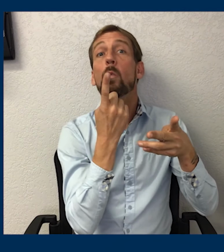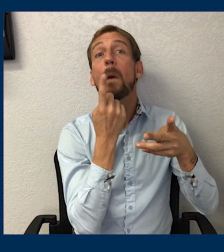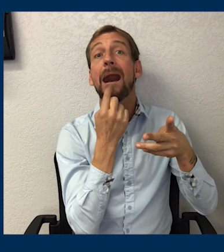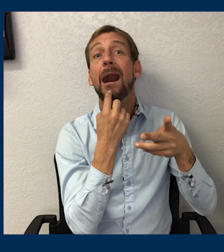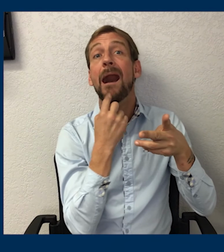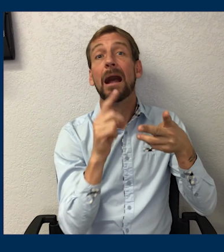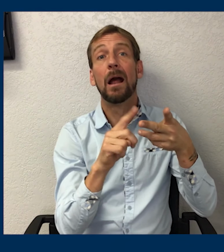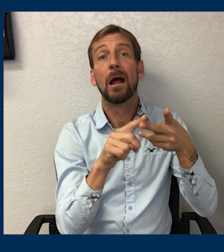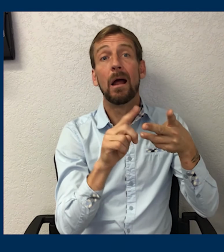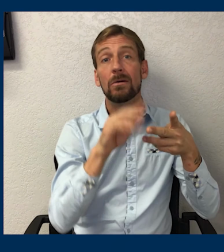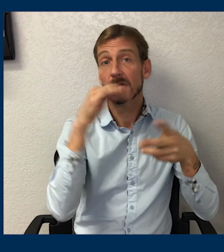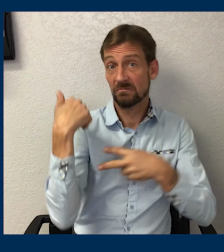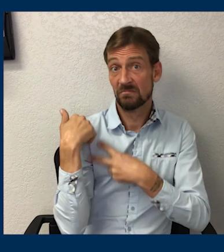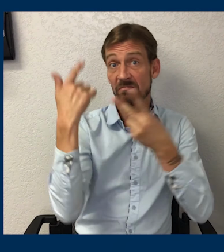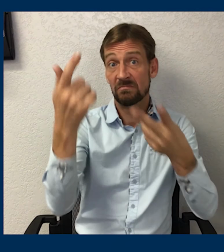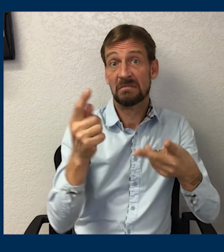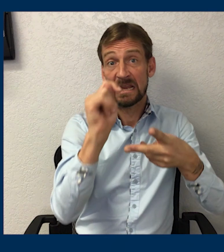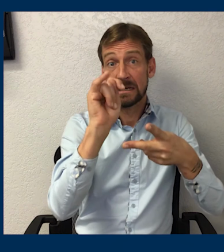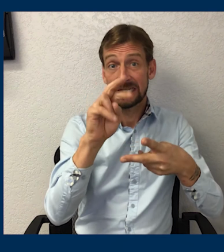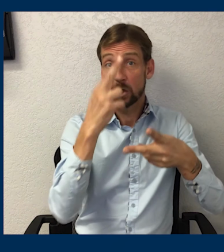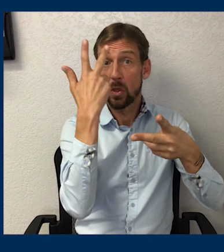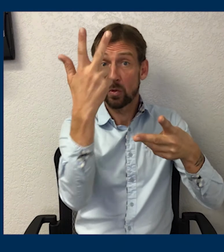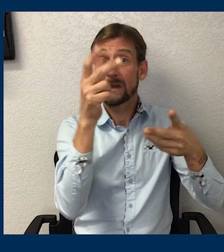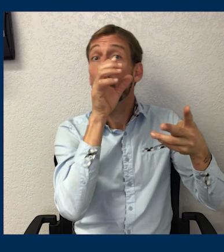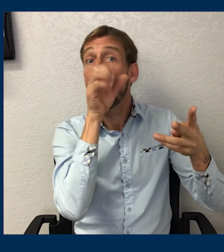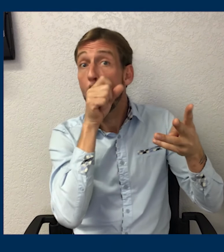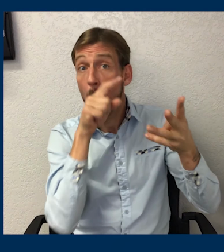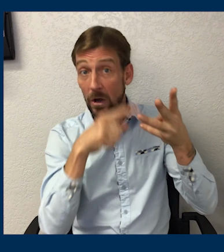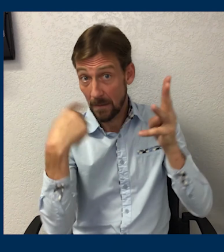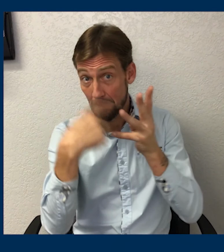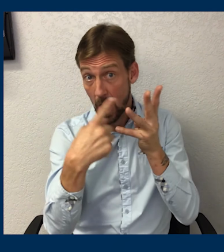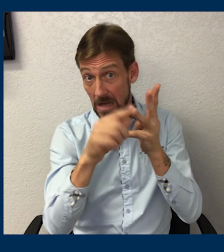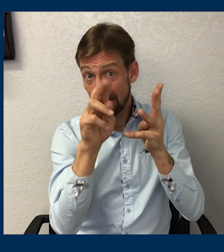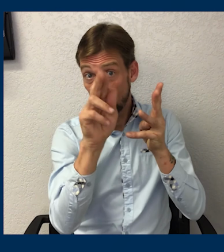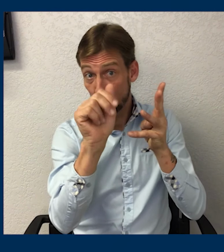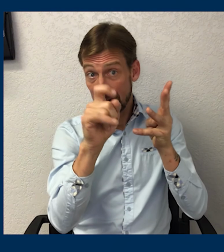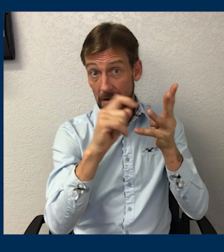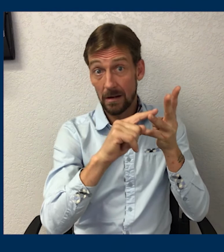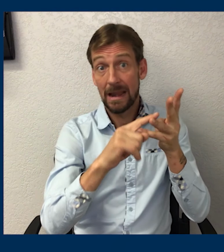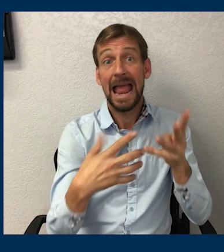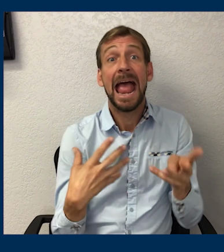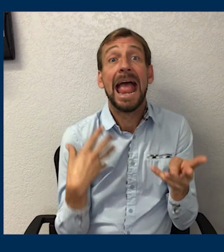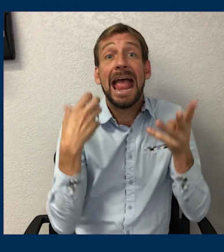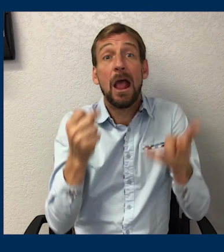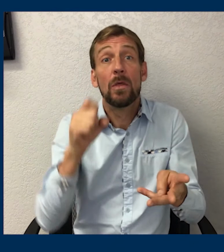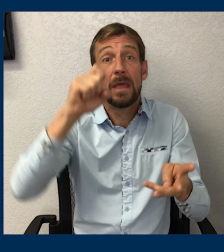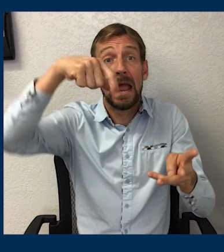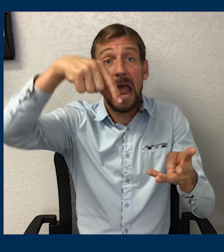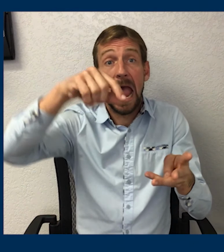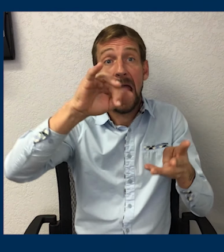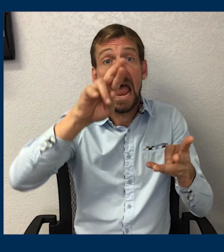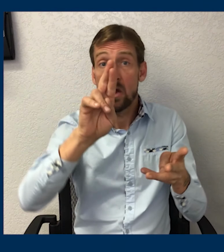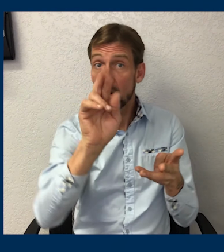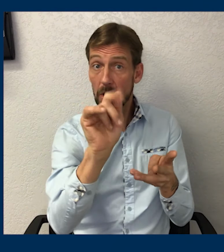overall positivity rate, Tier 3 orange. Health equity positivity